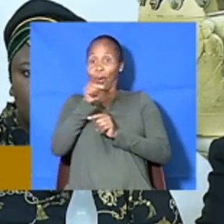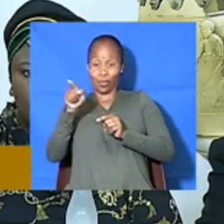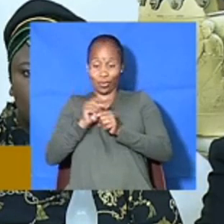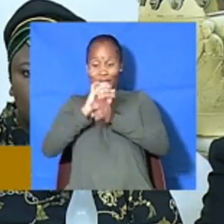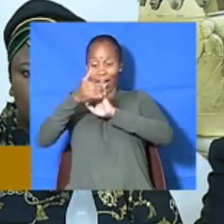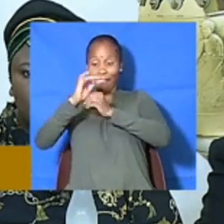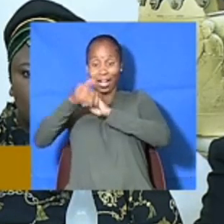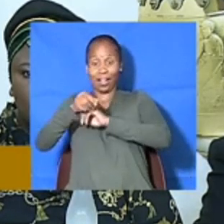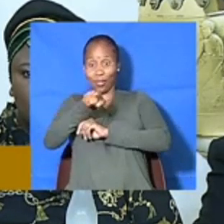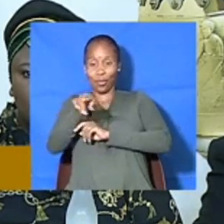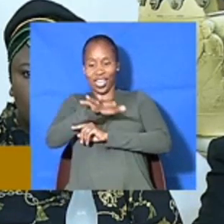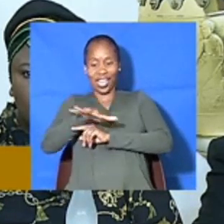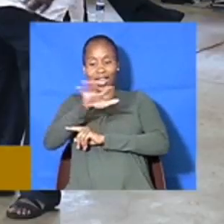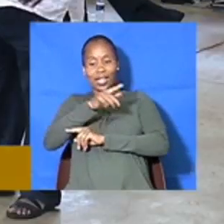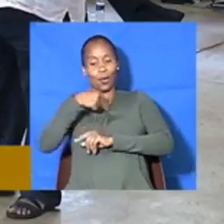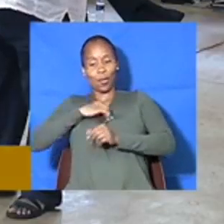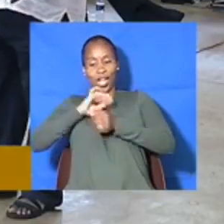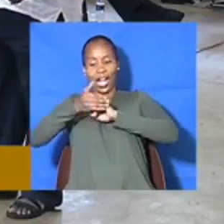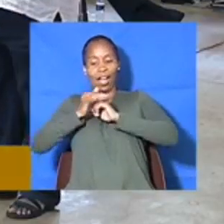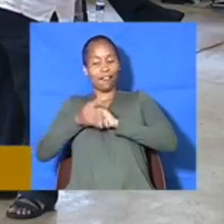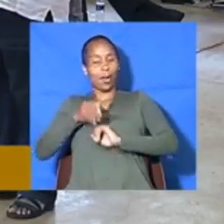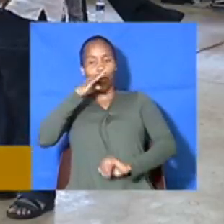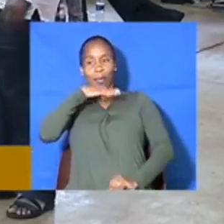even though they are in the suburb areas.